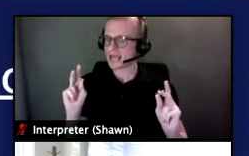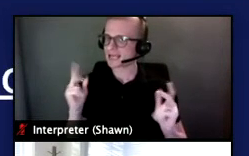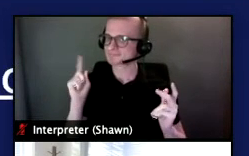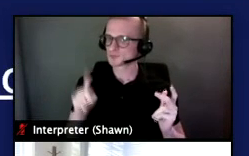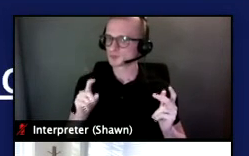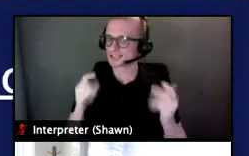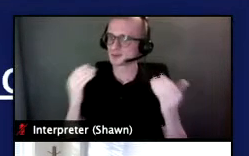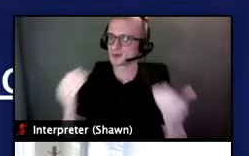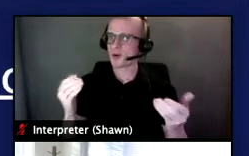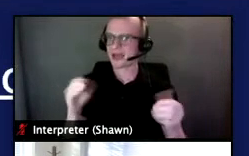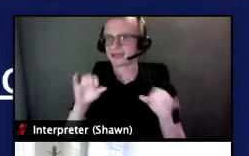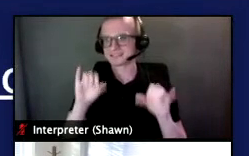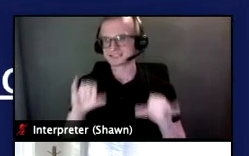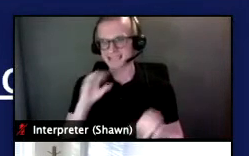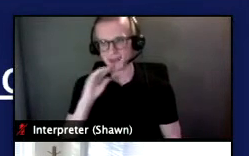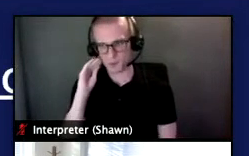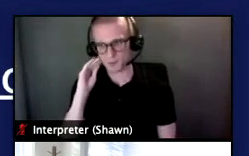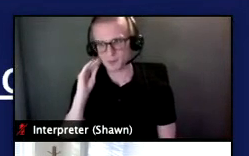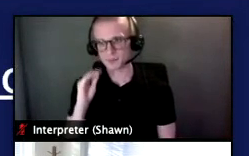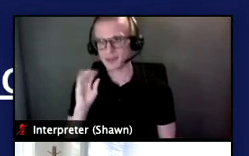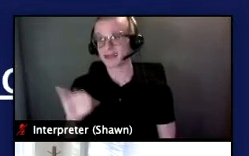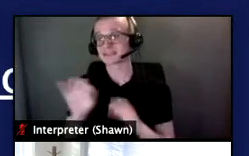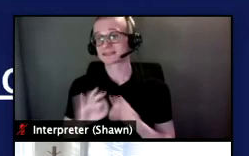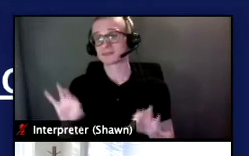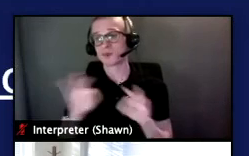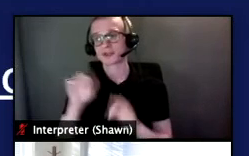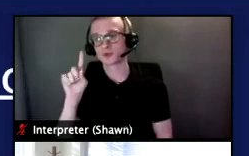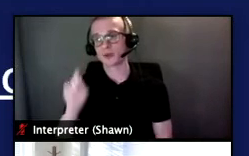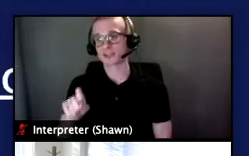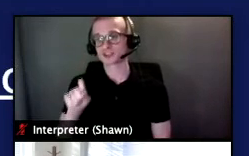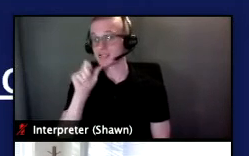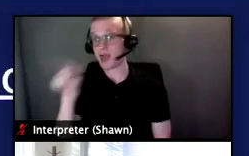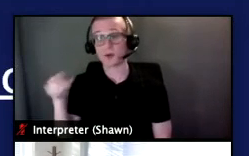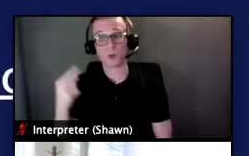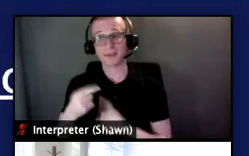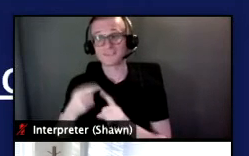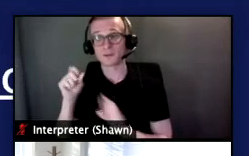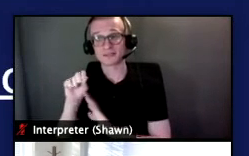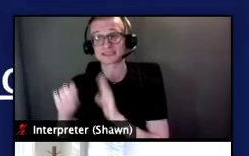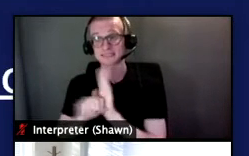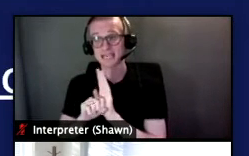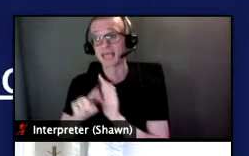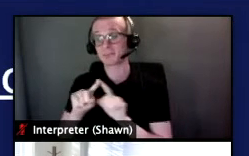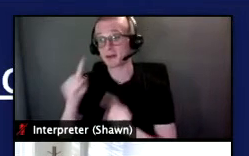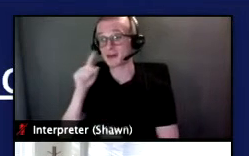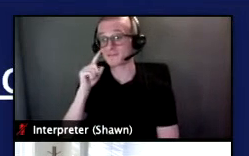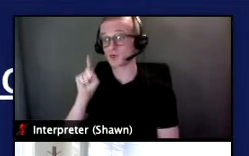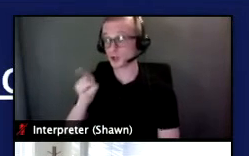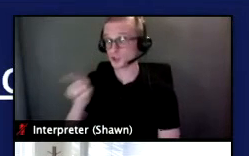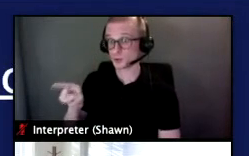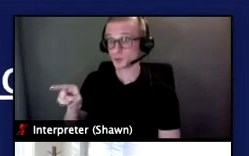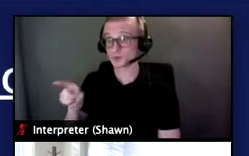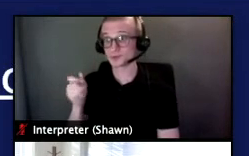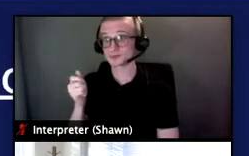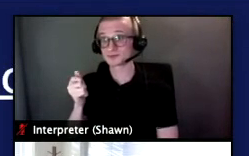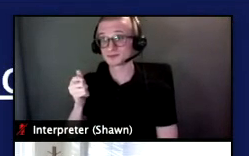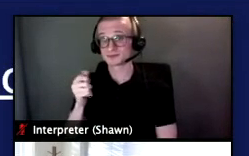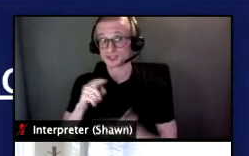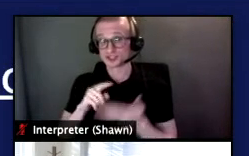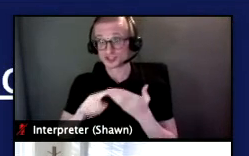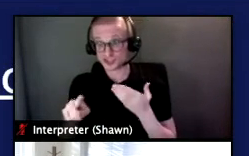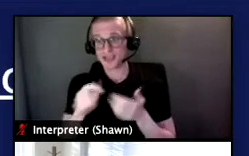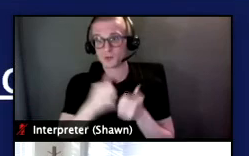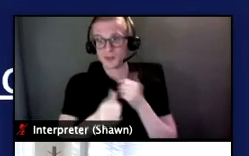question, not only that the state's asking of them, but for you to be checking in with counties where you think there's a very